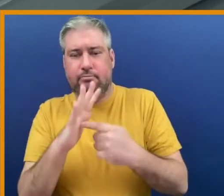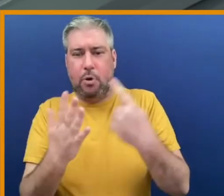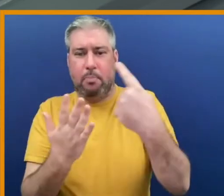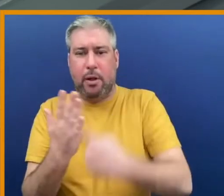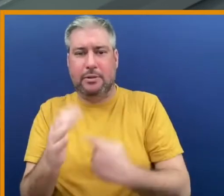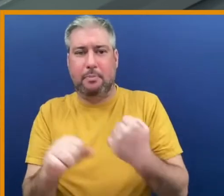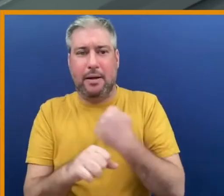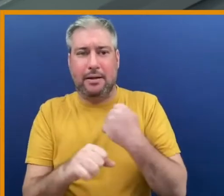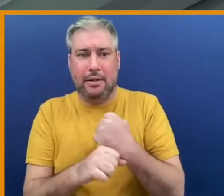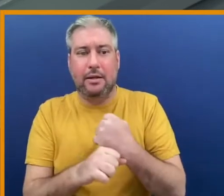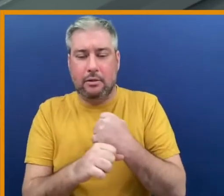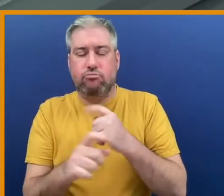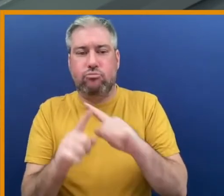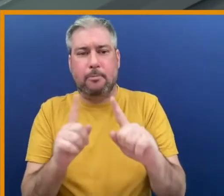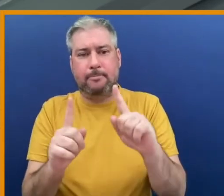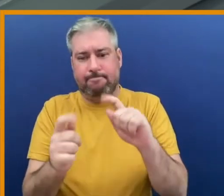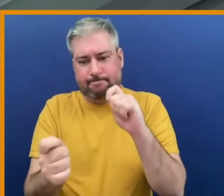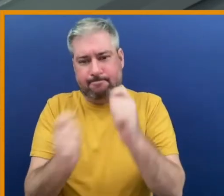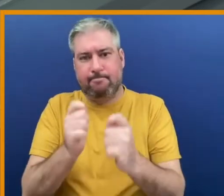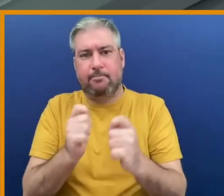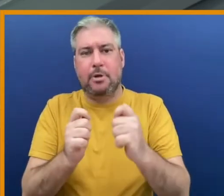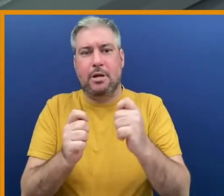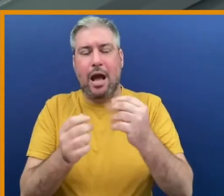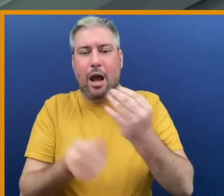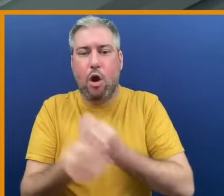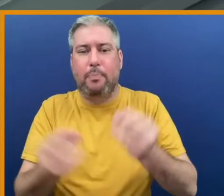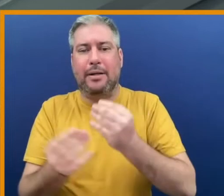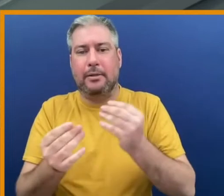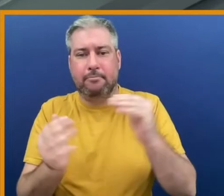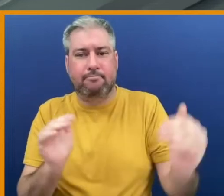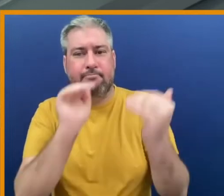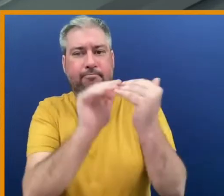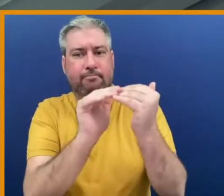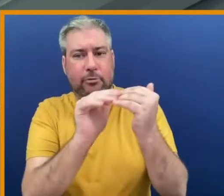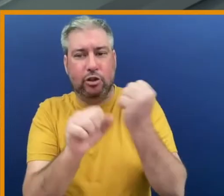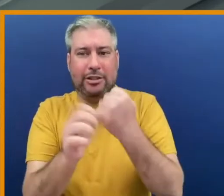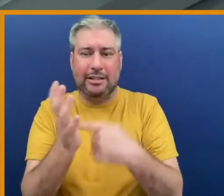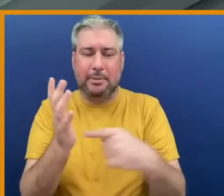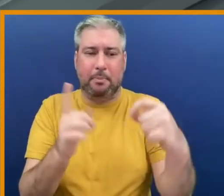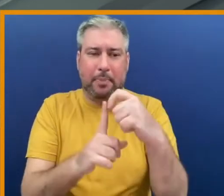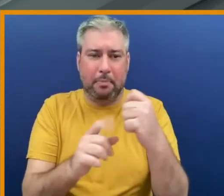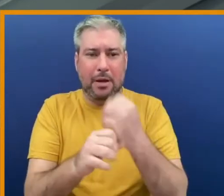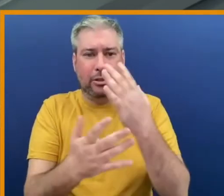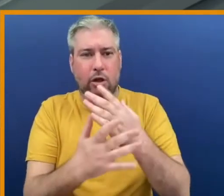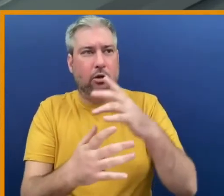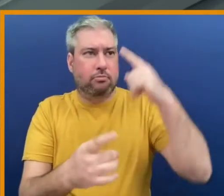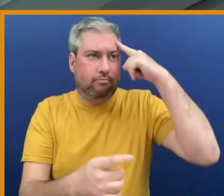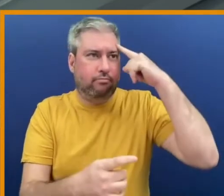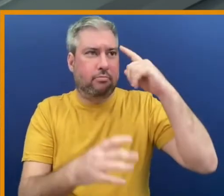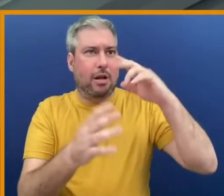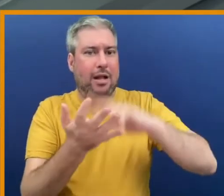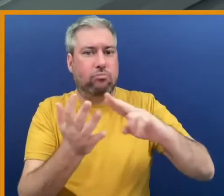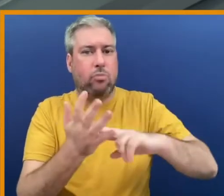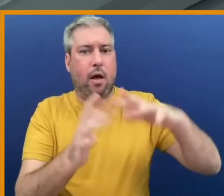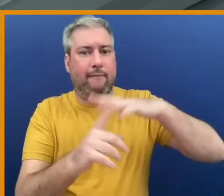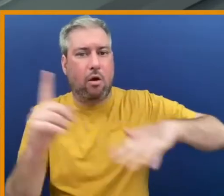to take account of the natural world. This is a message that we have been emphasising for well over 40 years, to my certain knowledge within